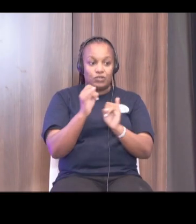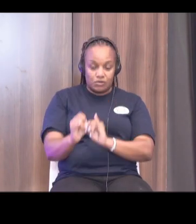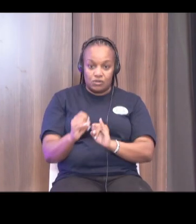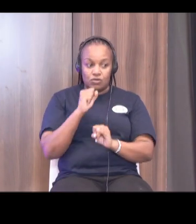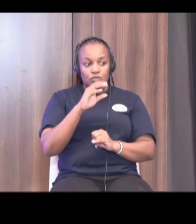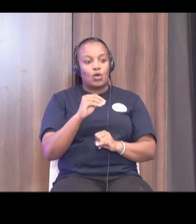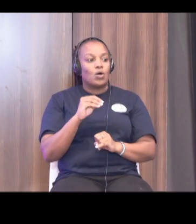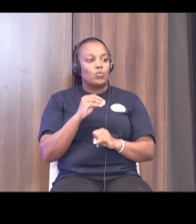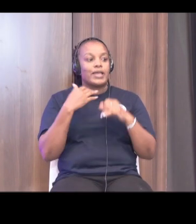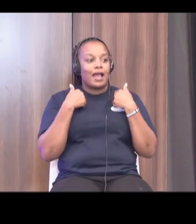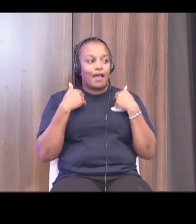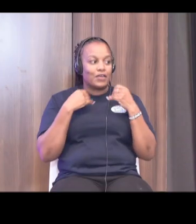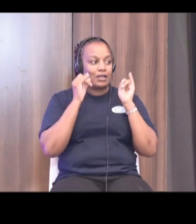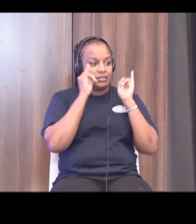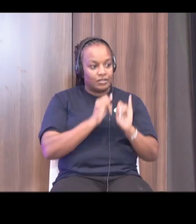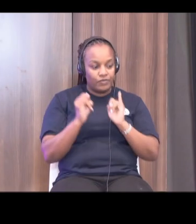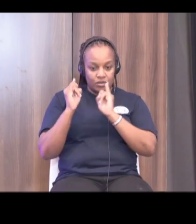have an individual